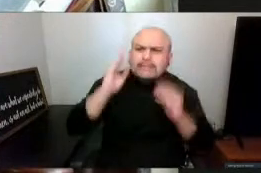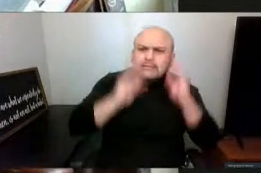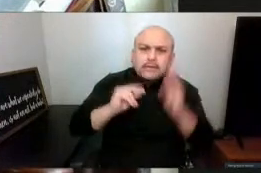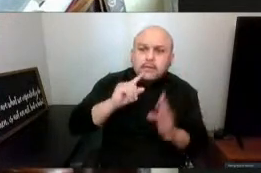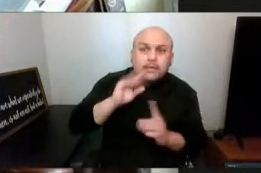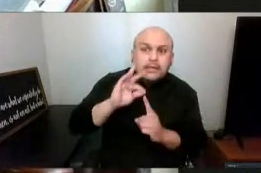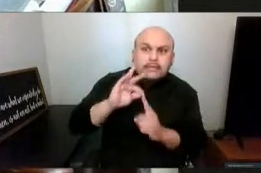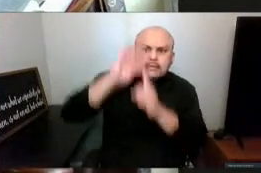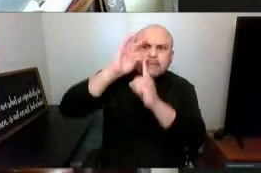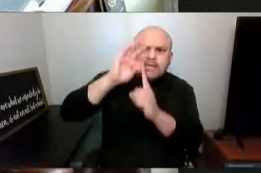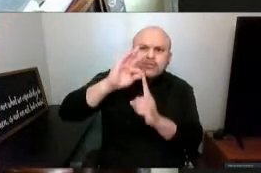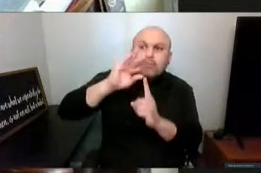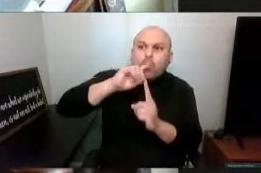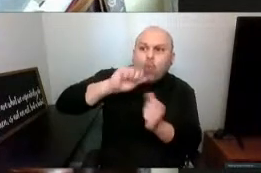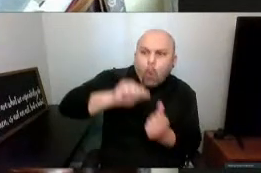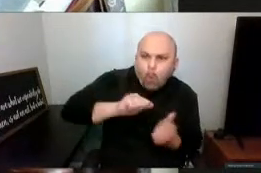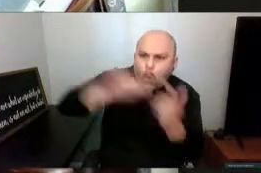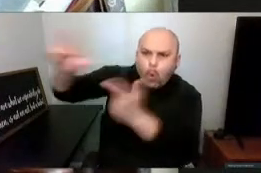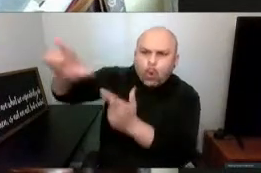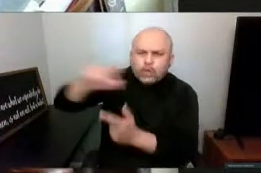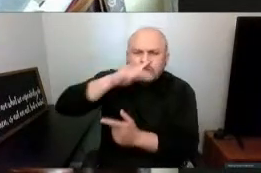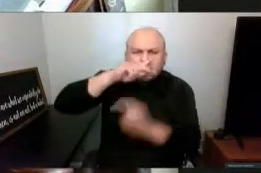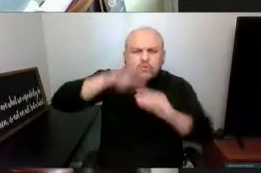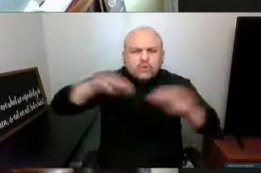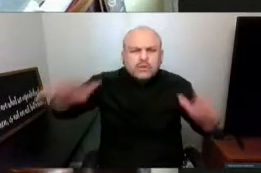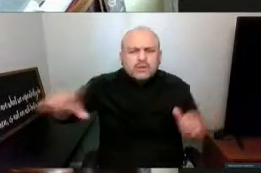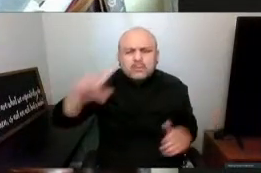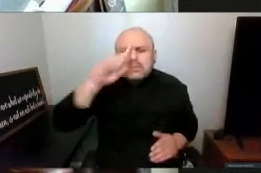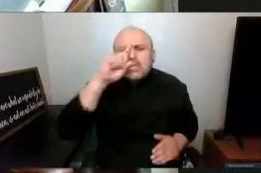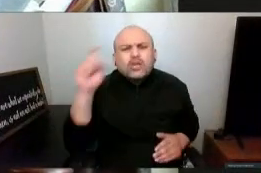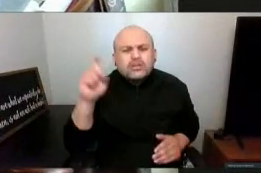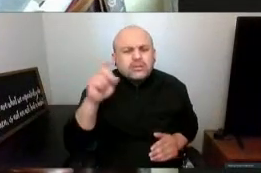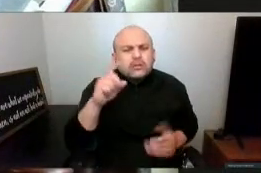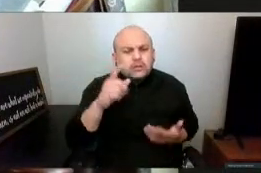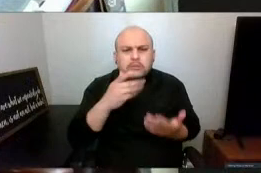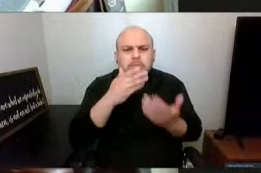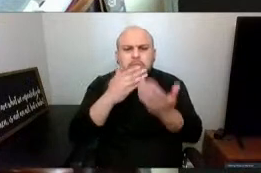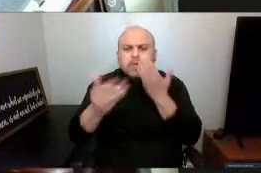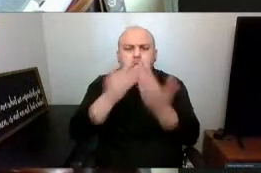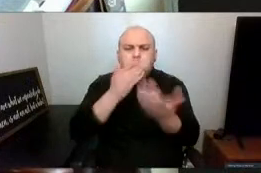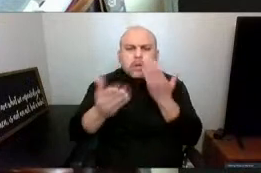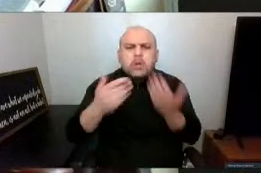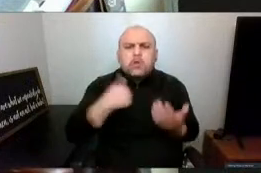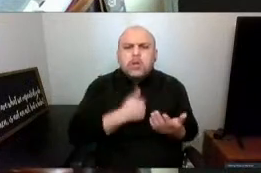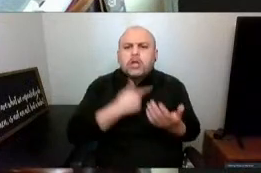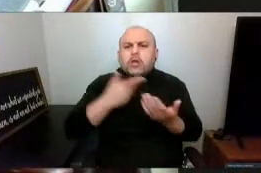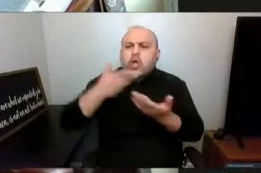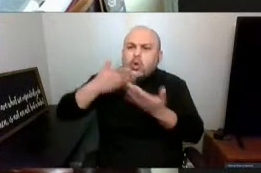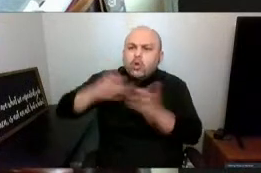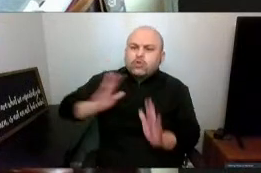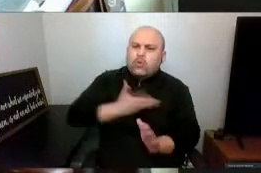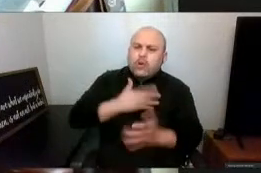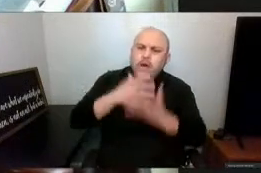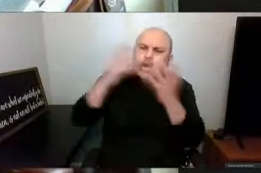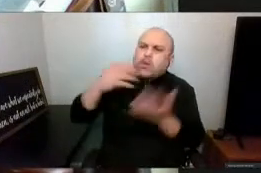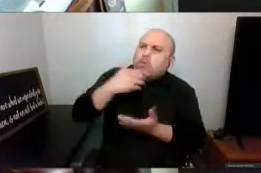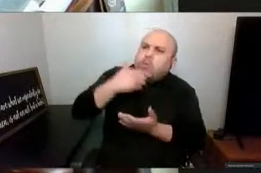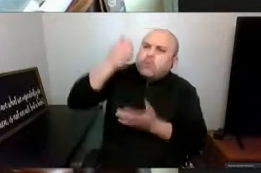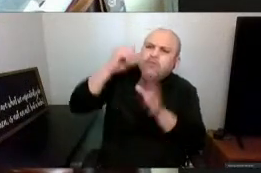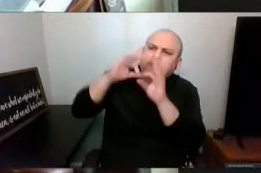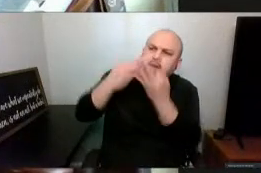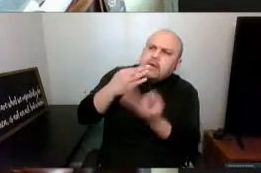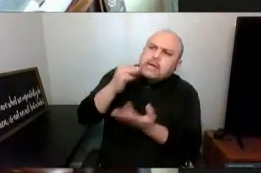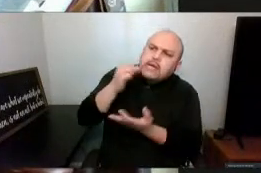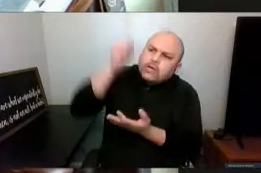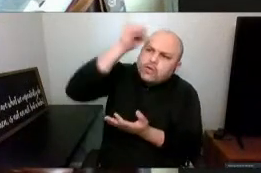children, because though it started with our losing a lot of our elders, a lot of adult parents